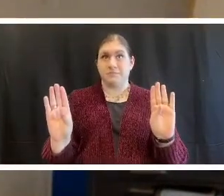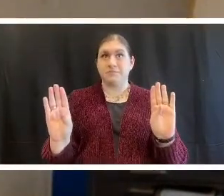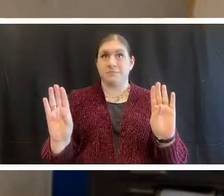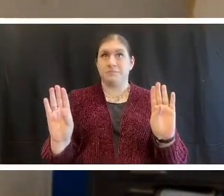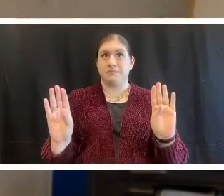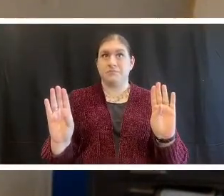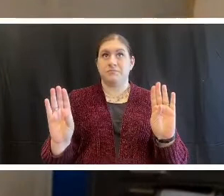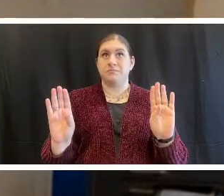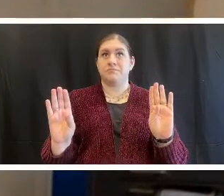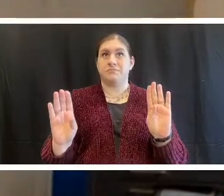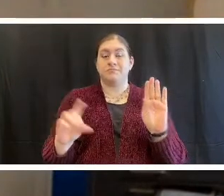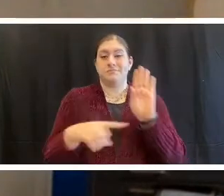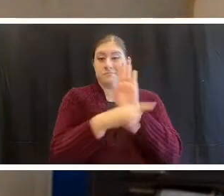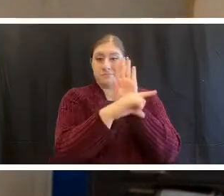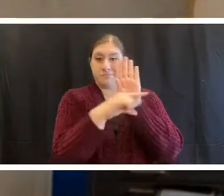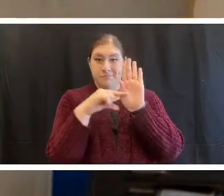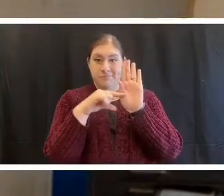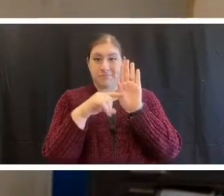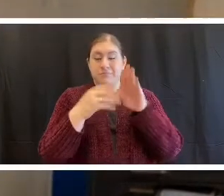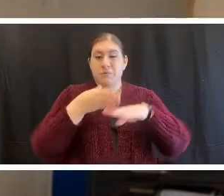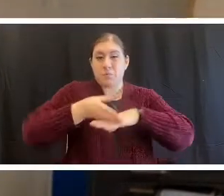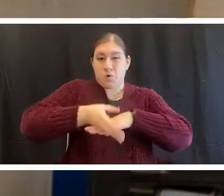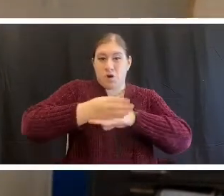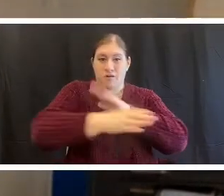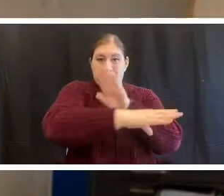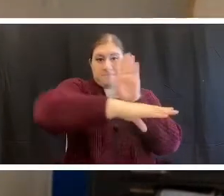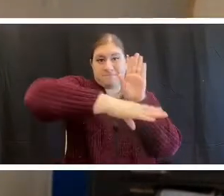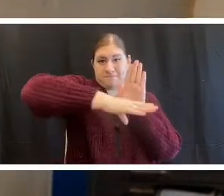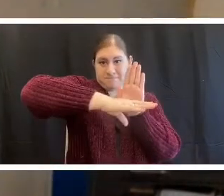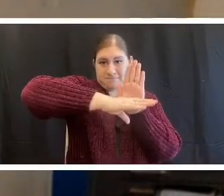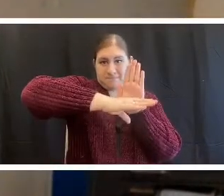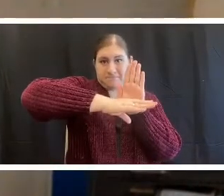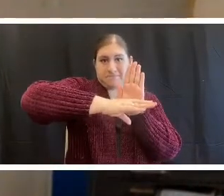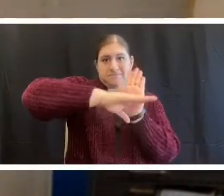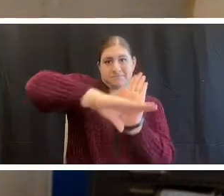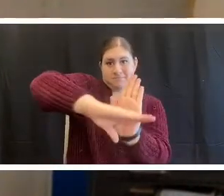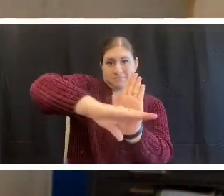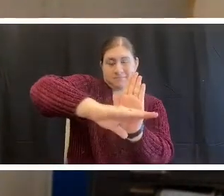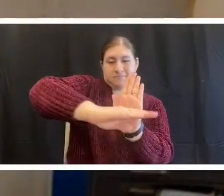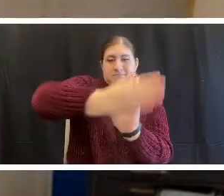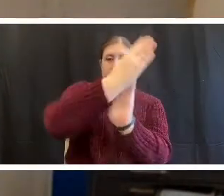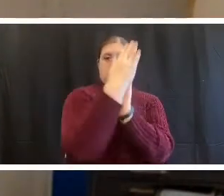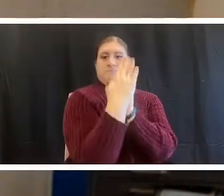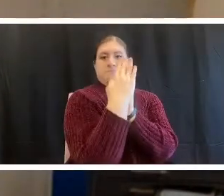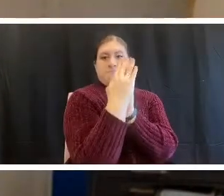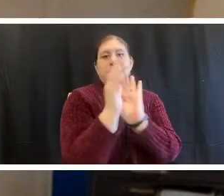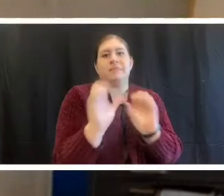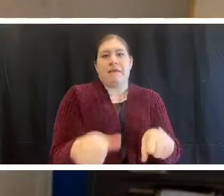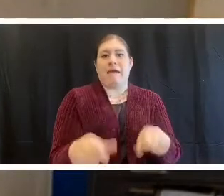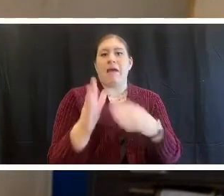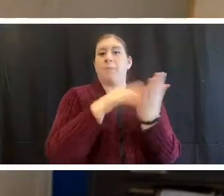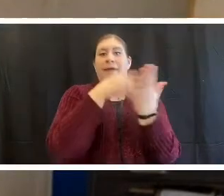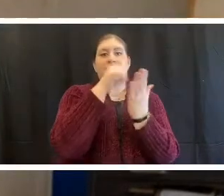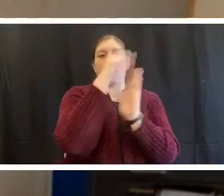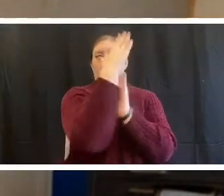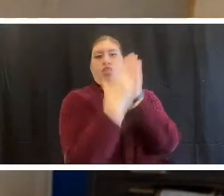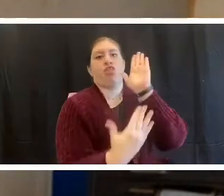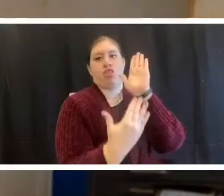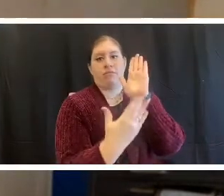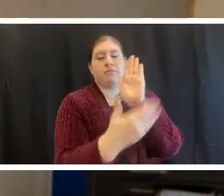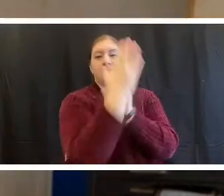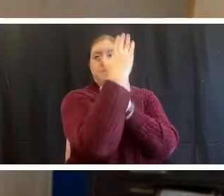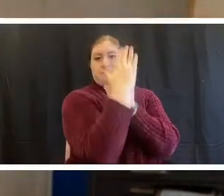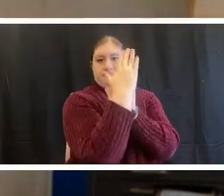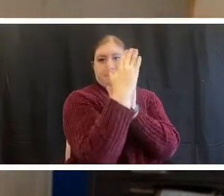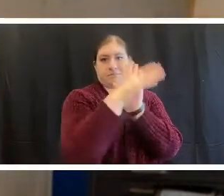I tacked a piece of wood across the front. This will serve as a stop so that the painting or Yeah. canvas doesn't